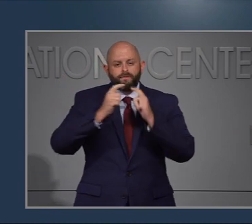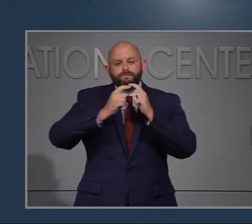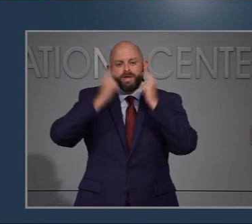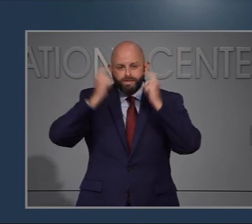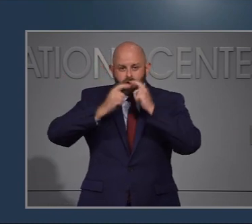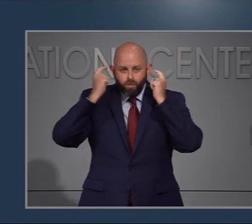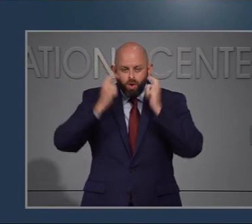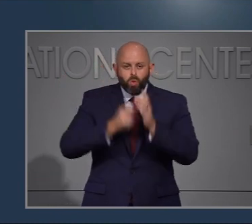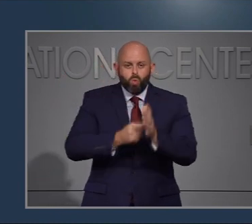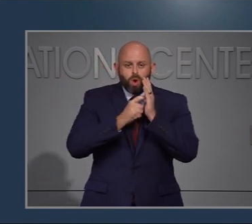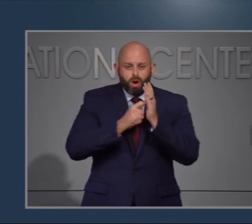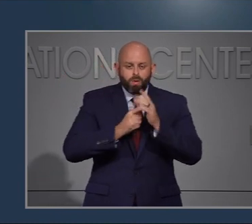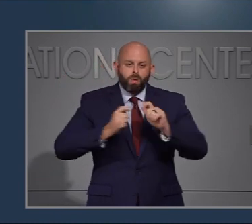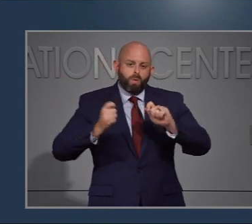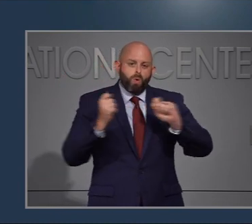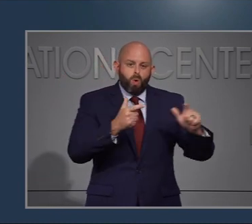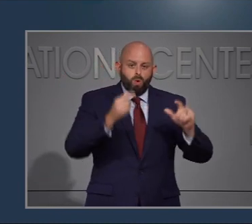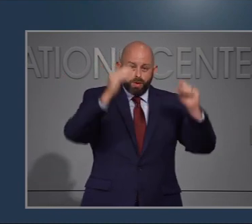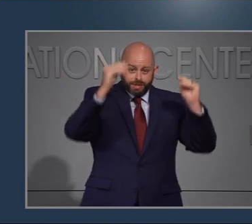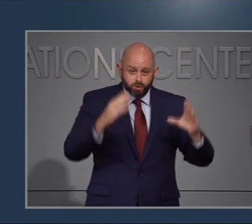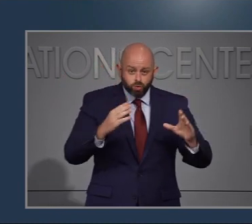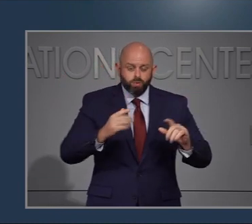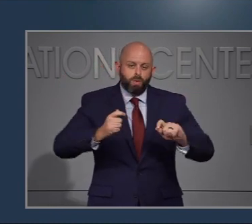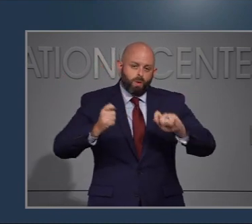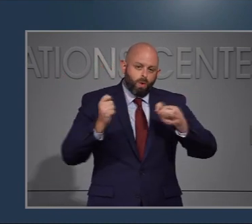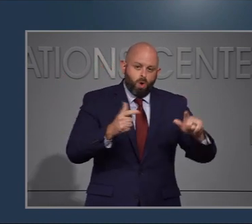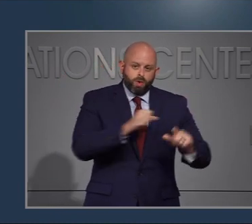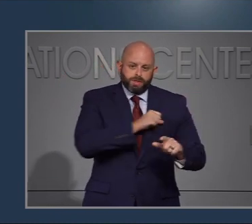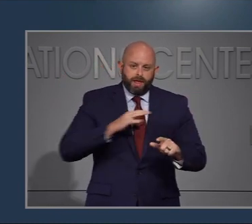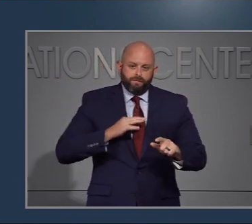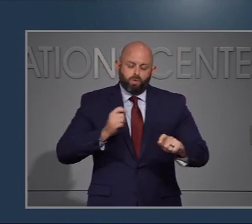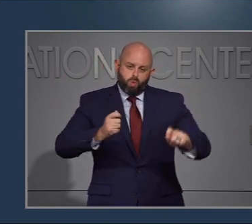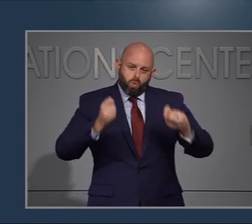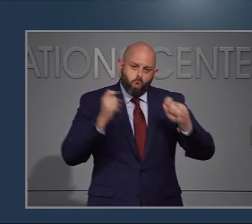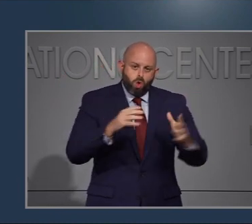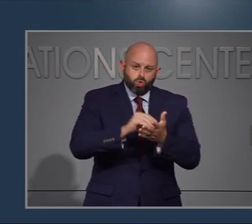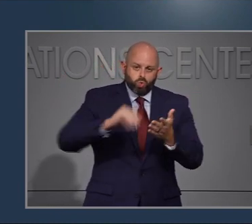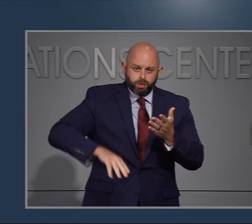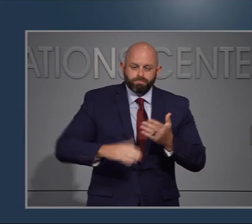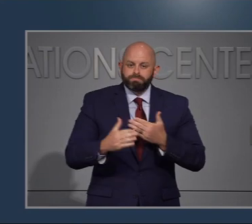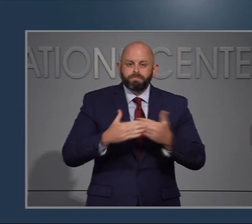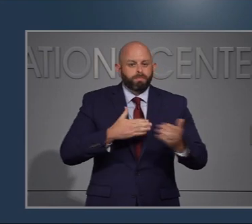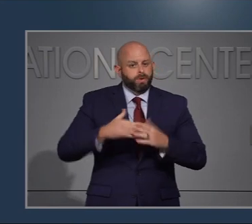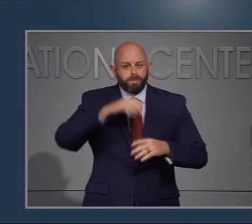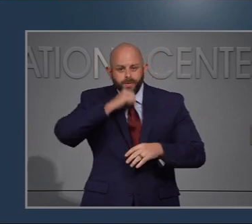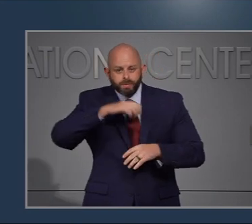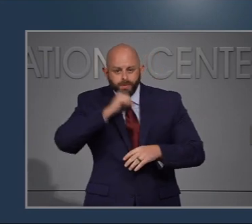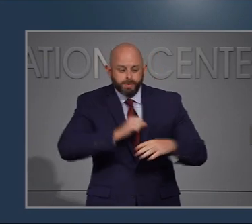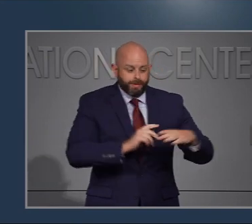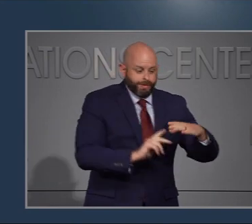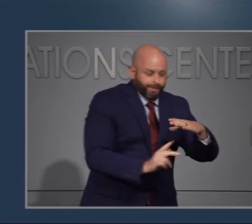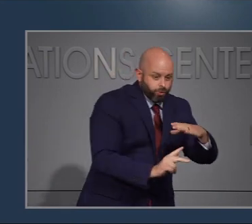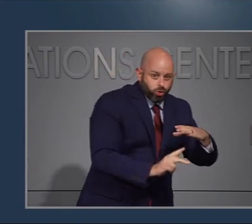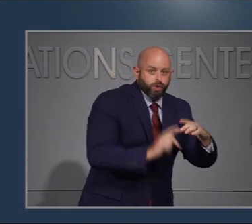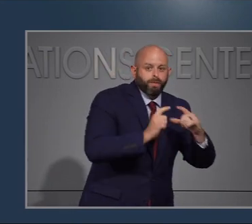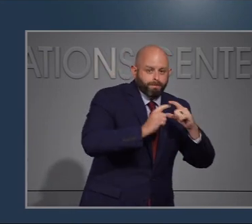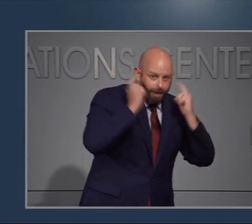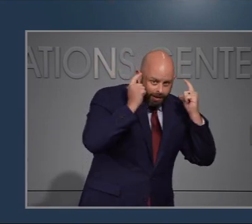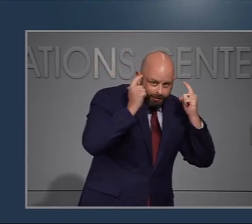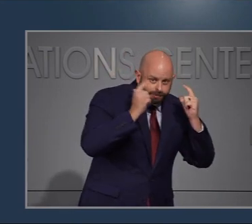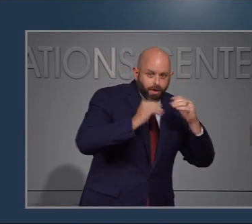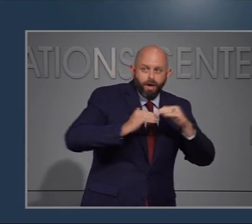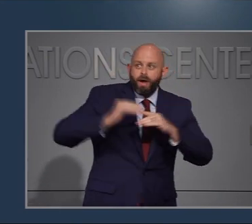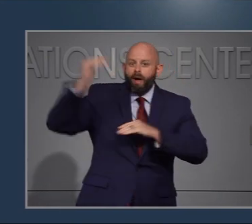for every teacher, staff, and student from kindergarten through high school. The studies have